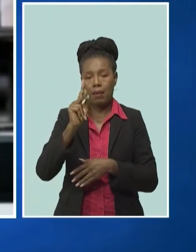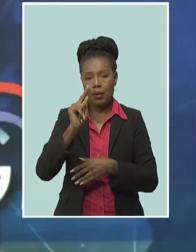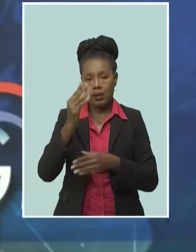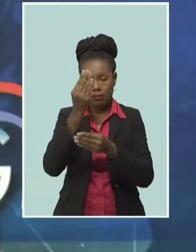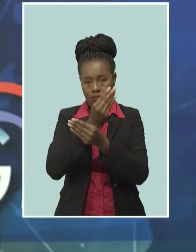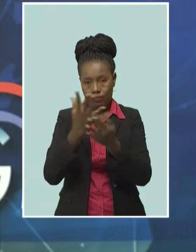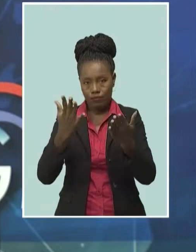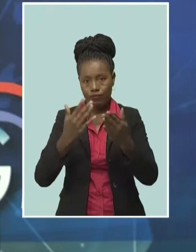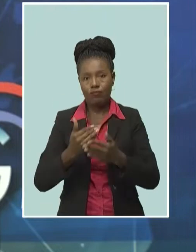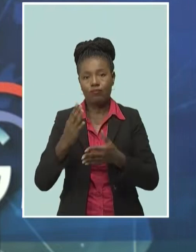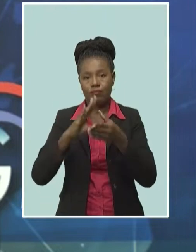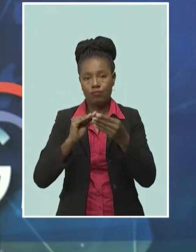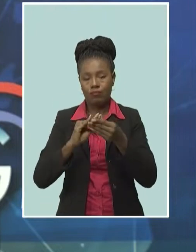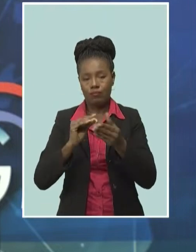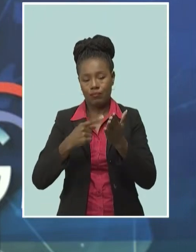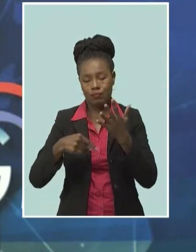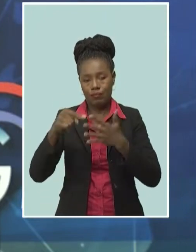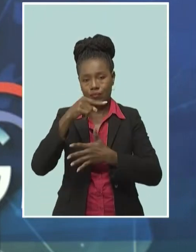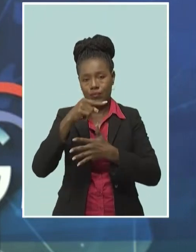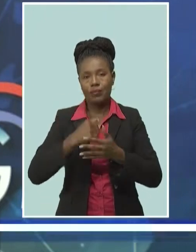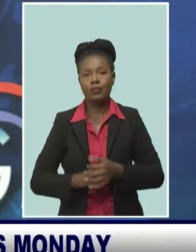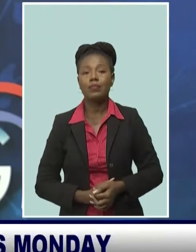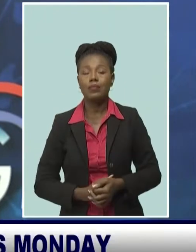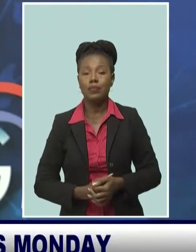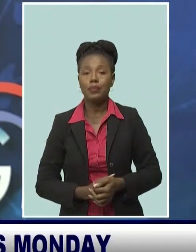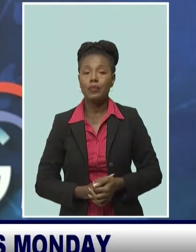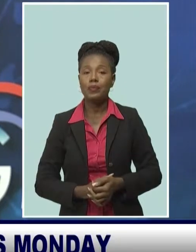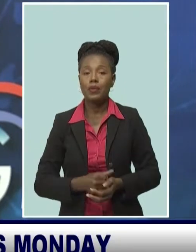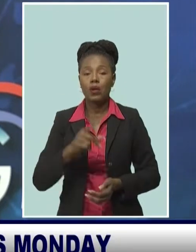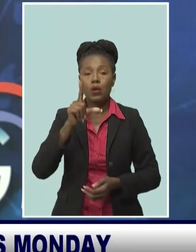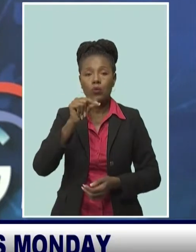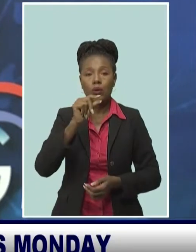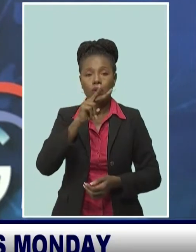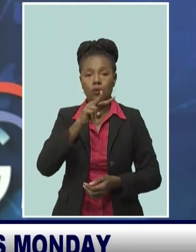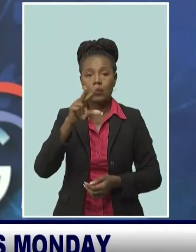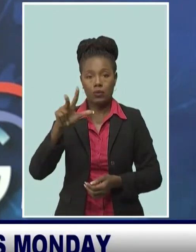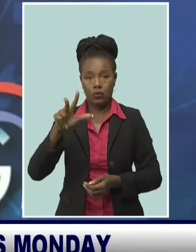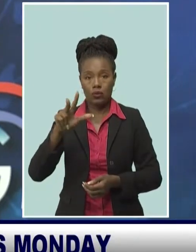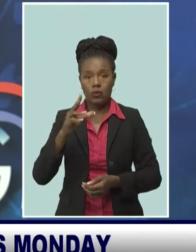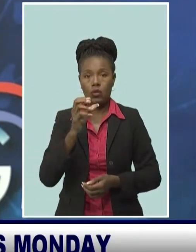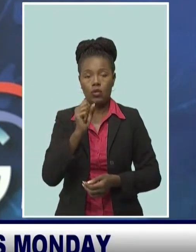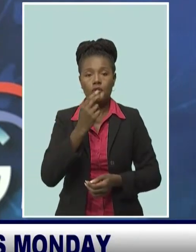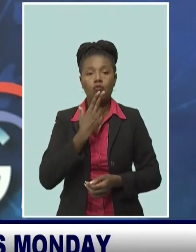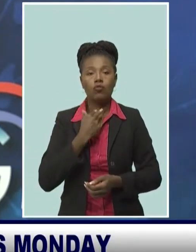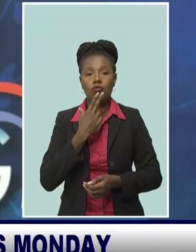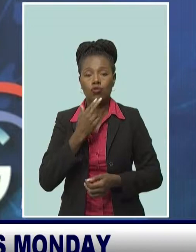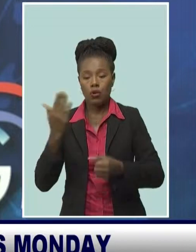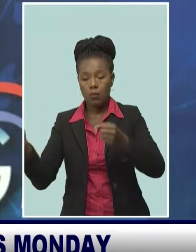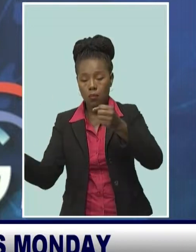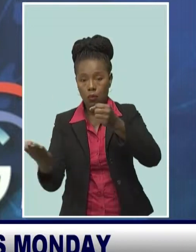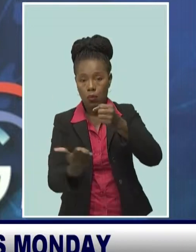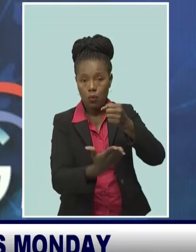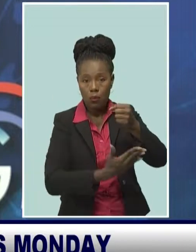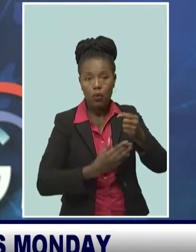Shane? Thank you, Crystal. Well, the 2023 sugar harvest gets underway on Monday.